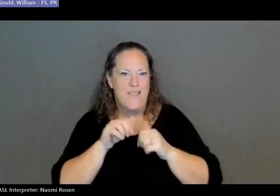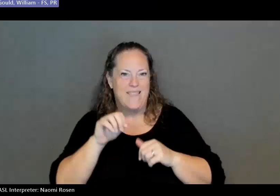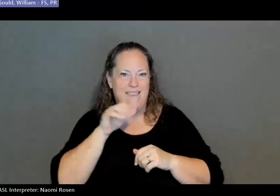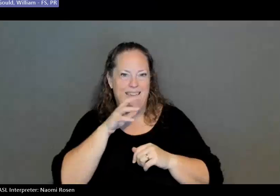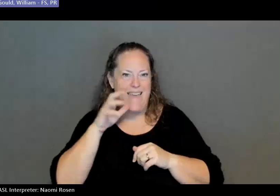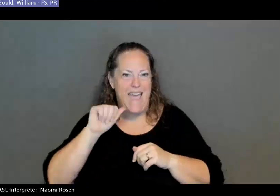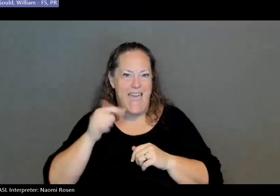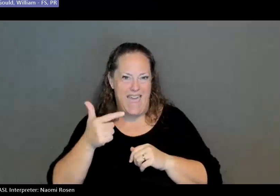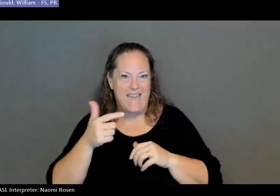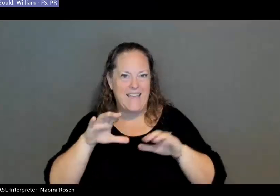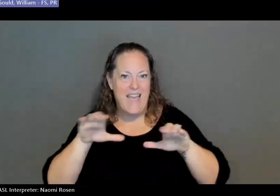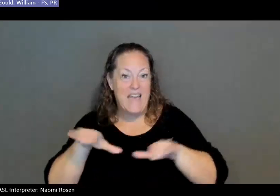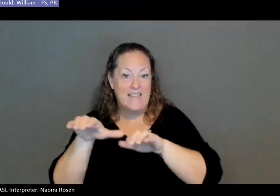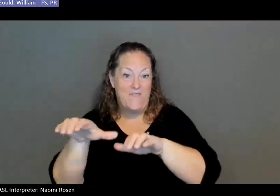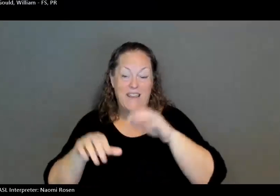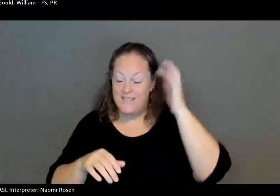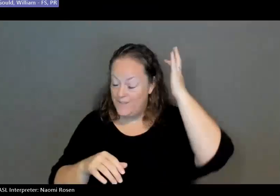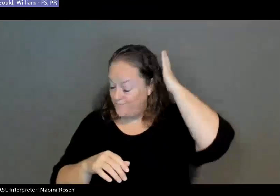where